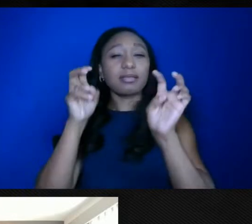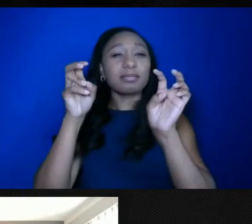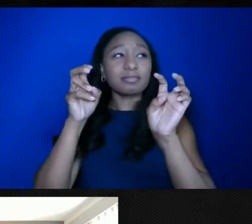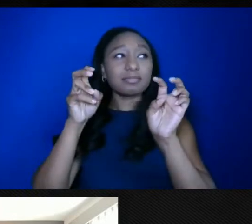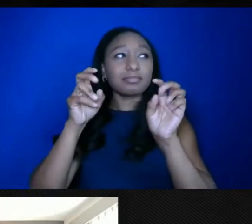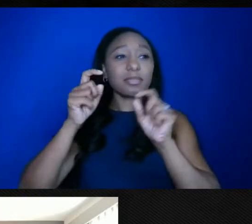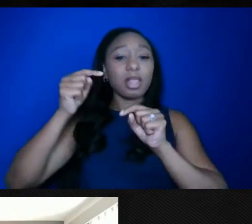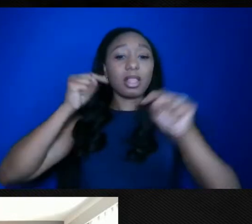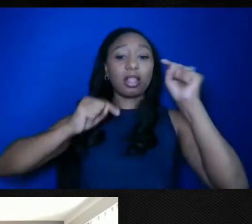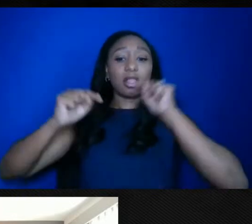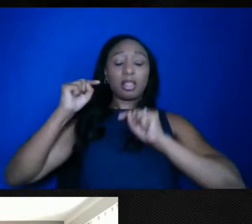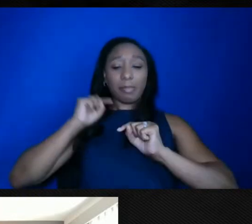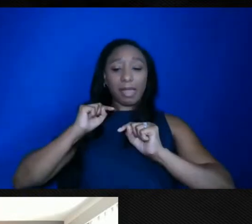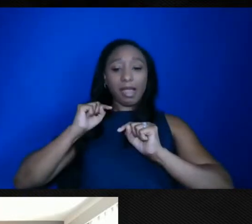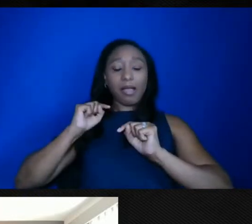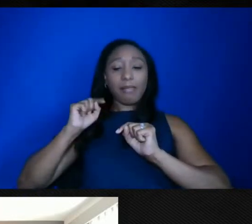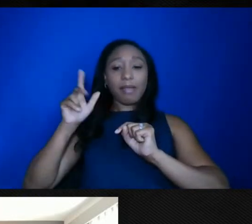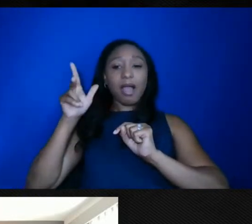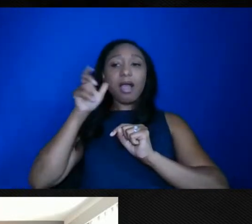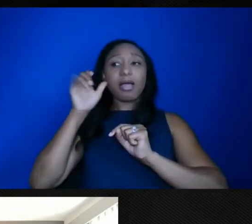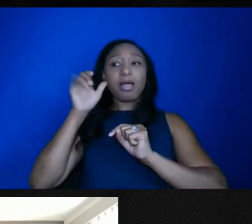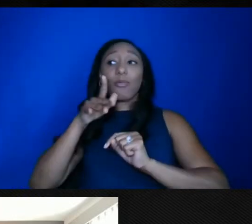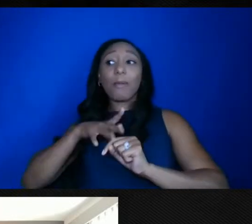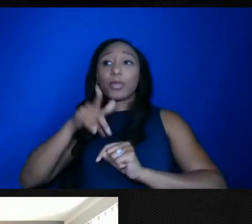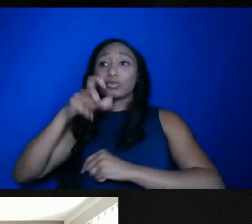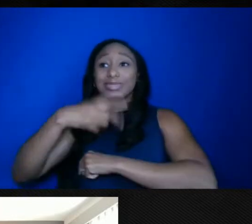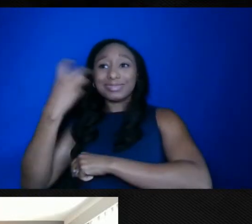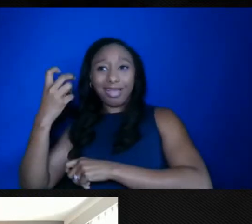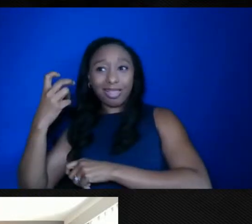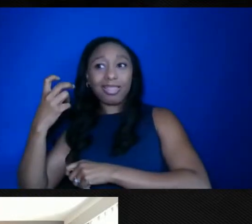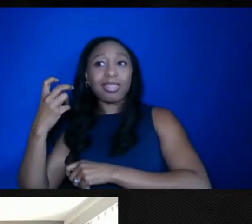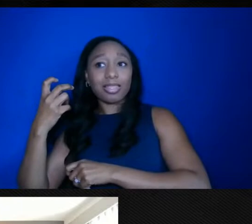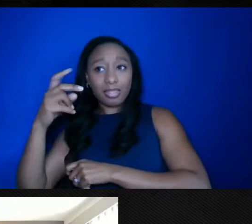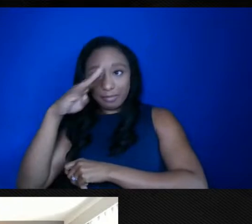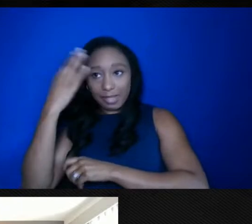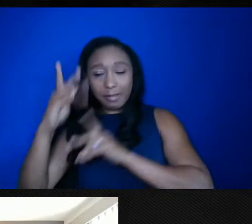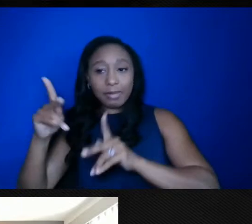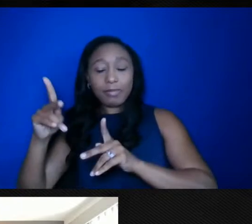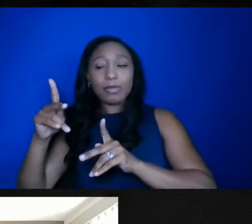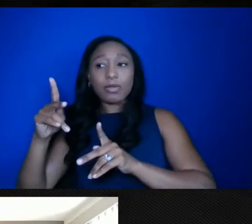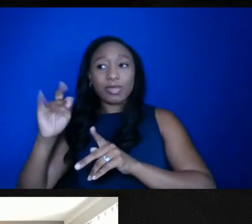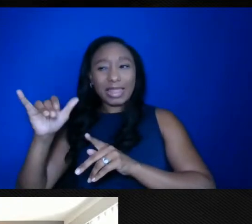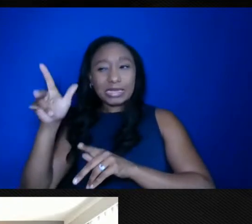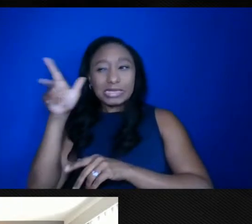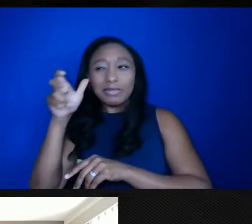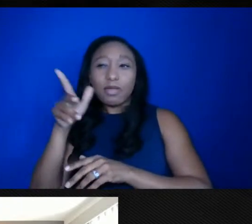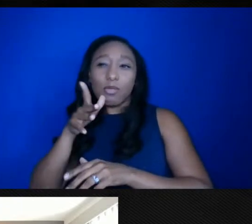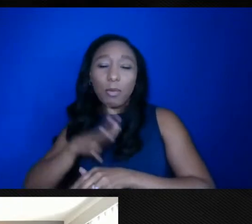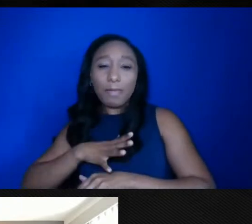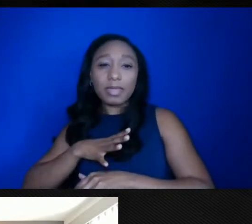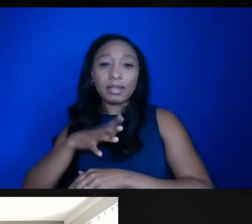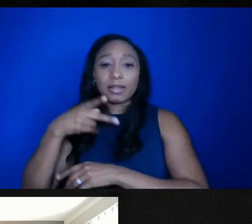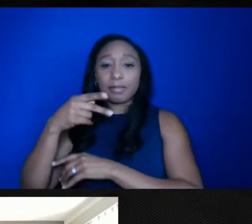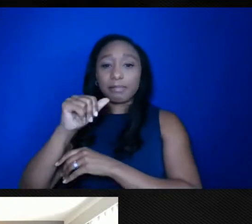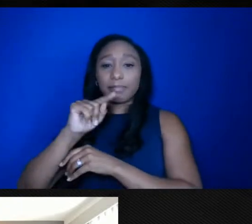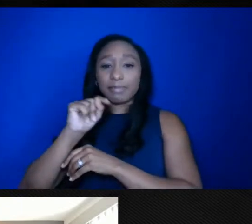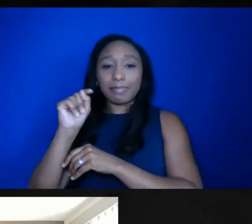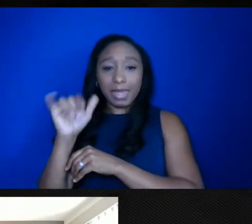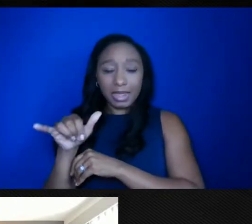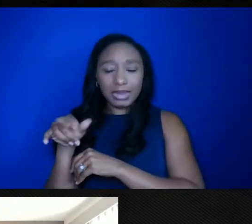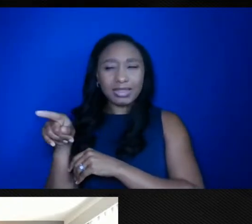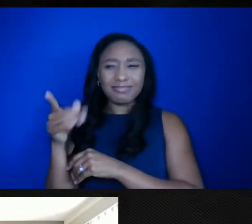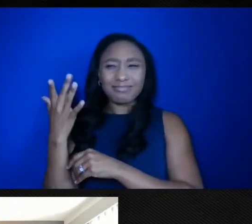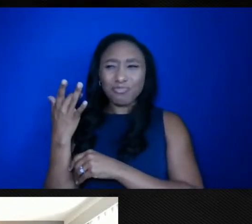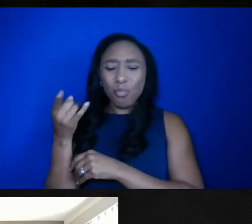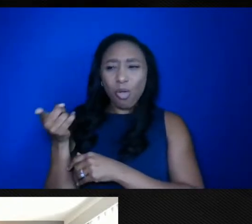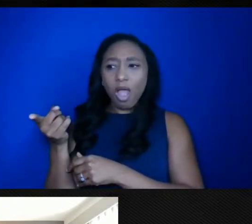into the project, I thought I would write a biography of this evil woman, Patty Cannon, to try to understand what on earth